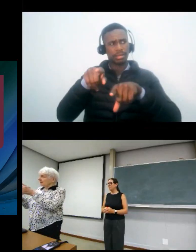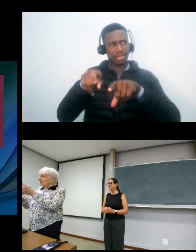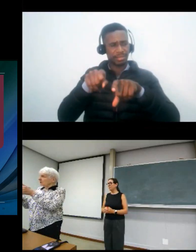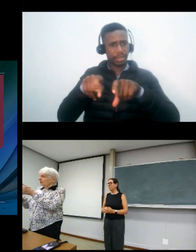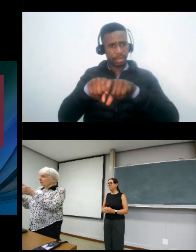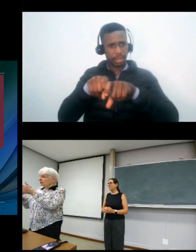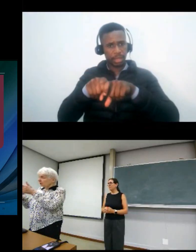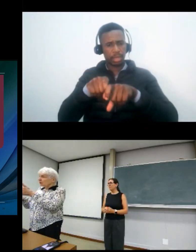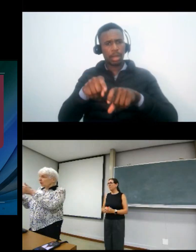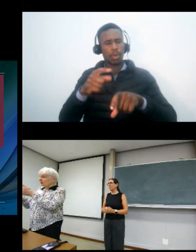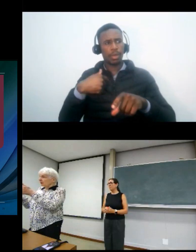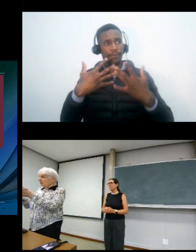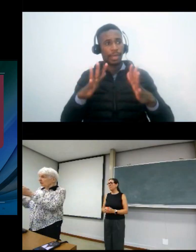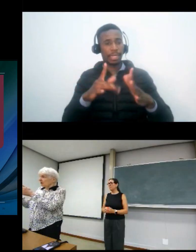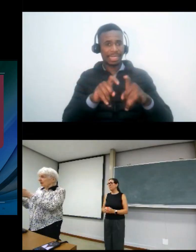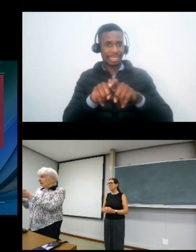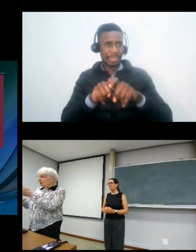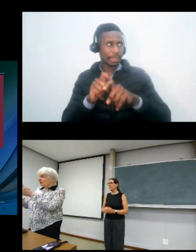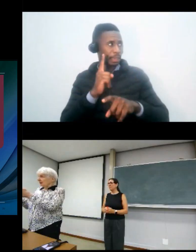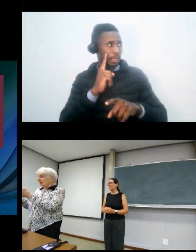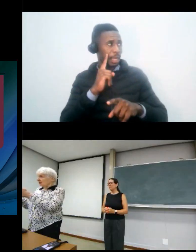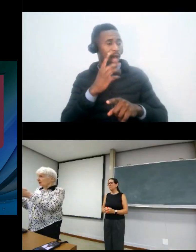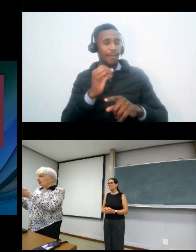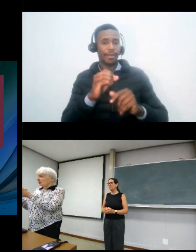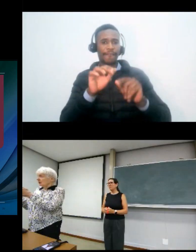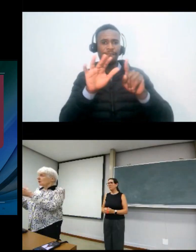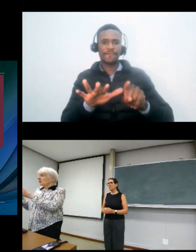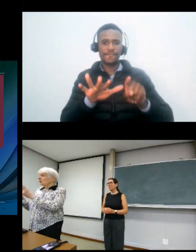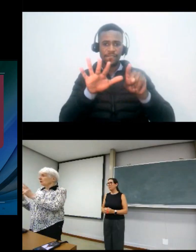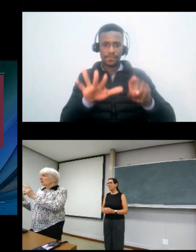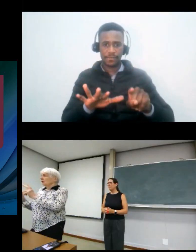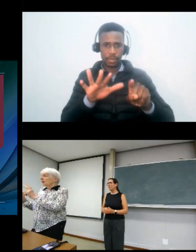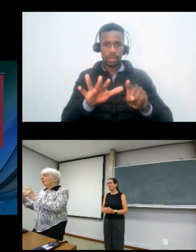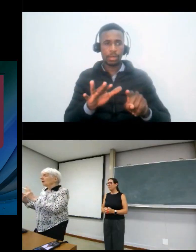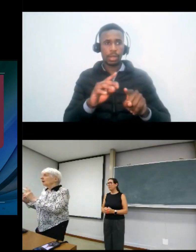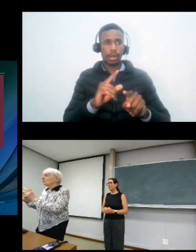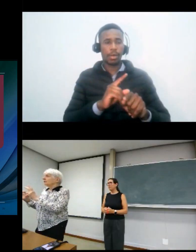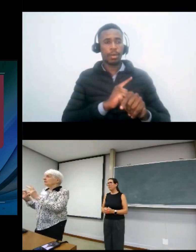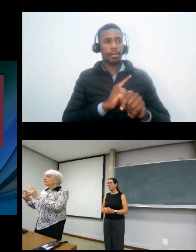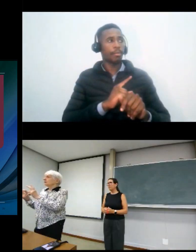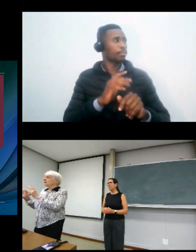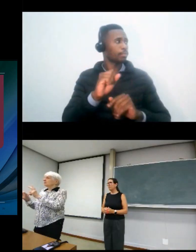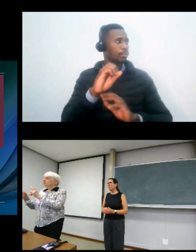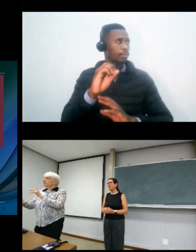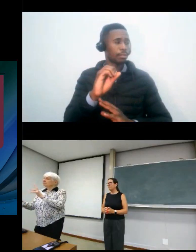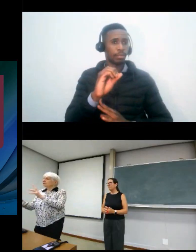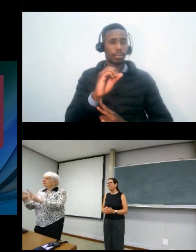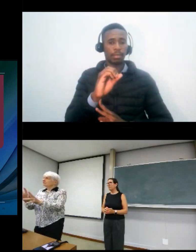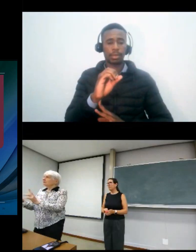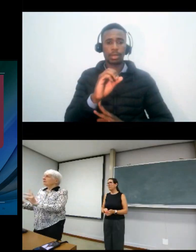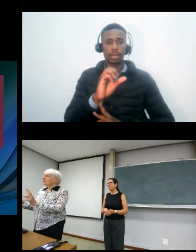pilot analysis on, there was quite a large range in age. So,